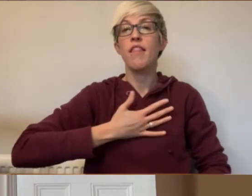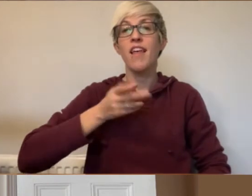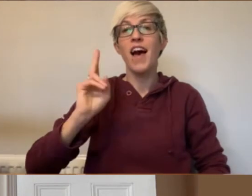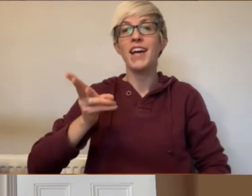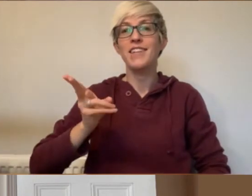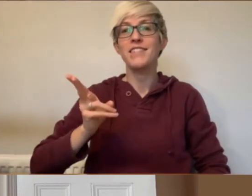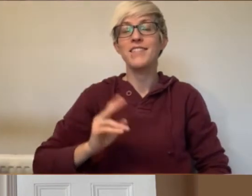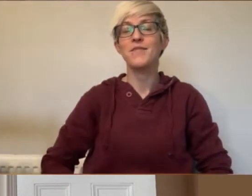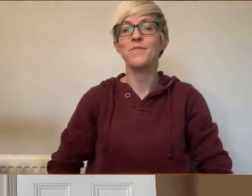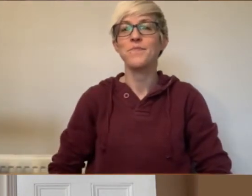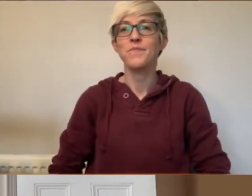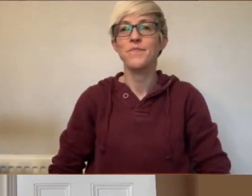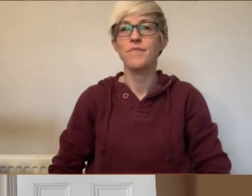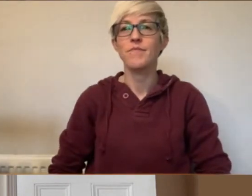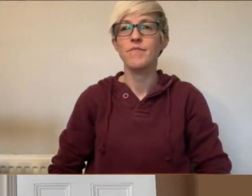five breaths.